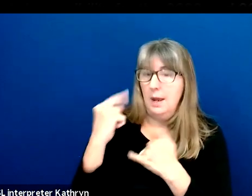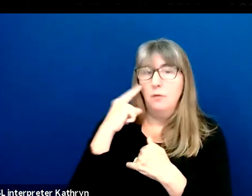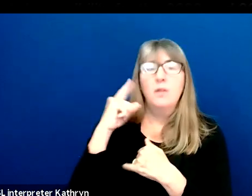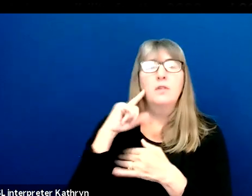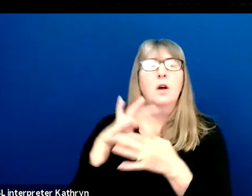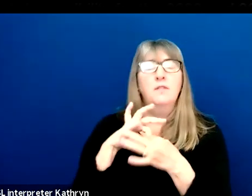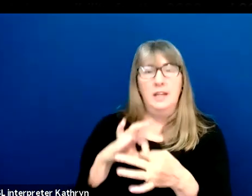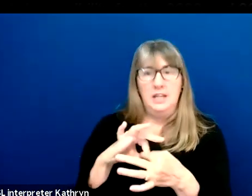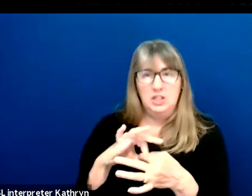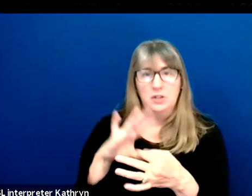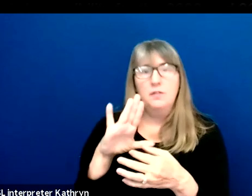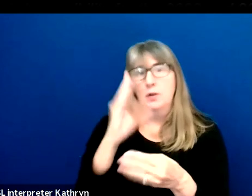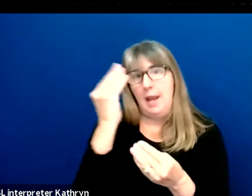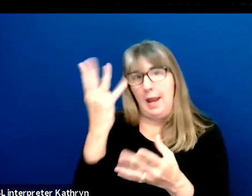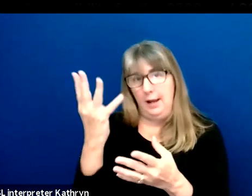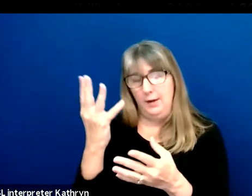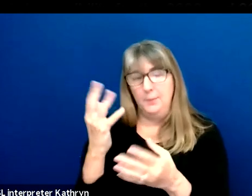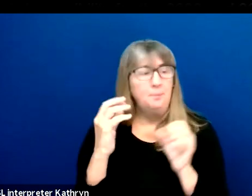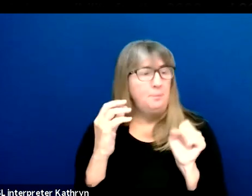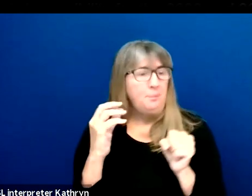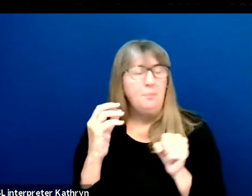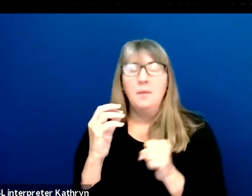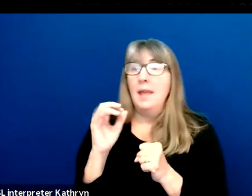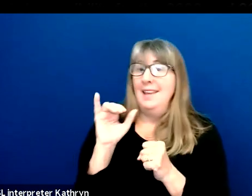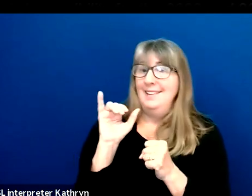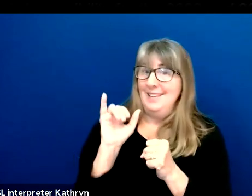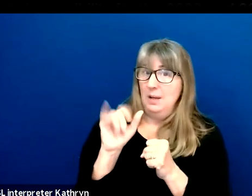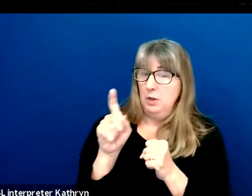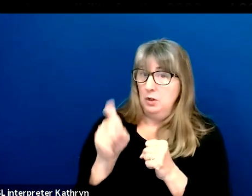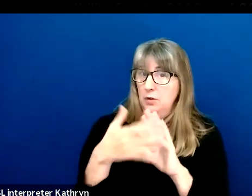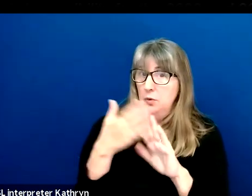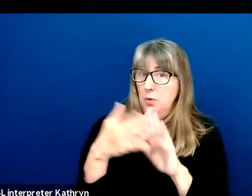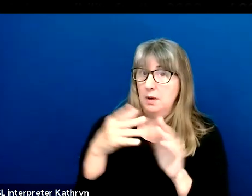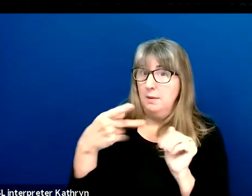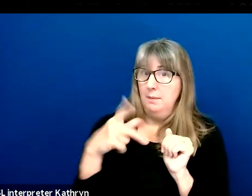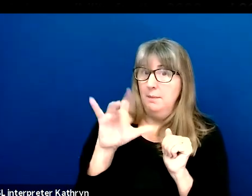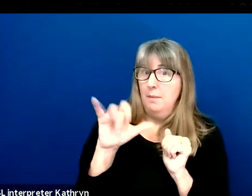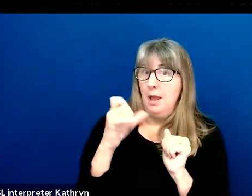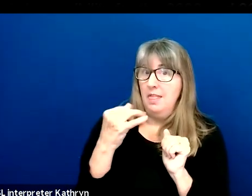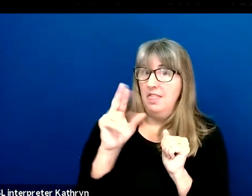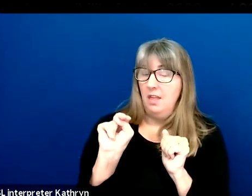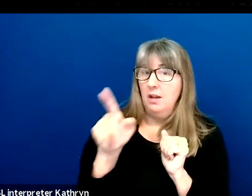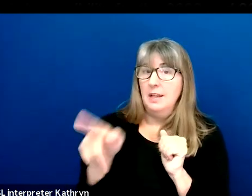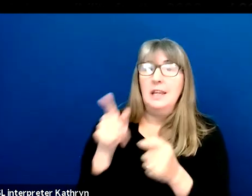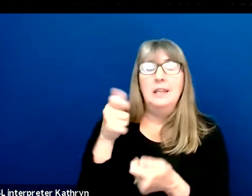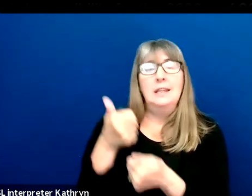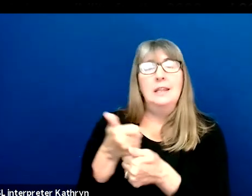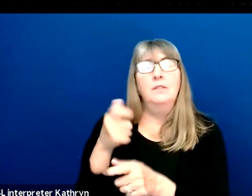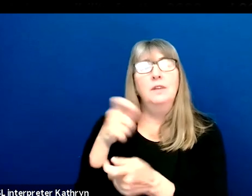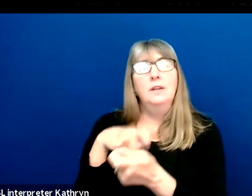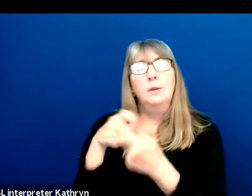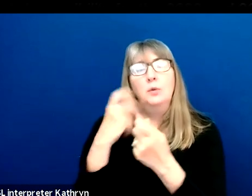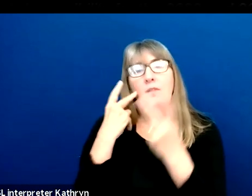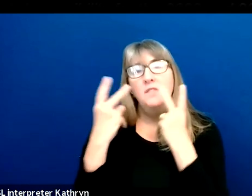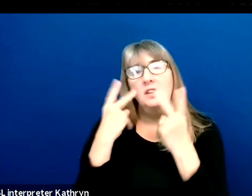data. Is that something where you need to run Python in a specific visualizer,